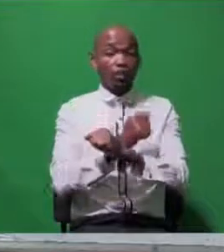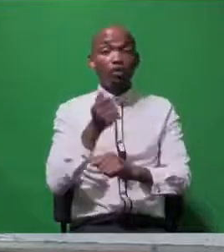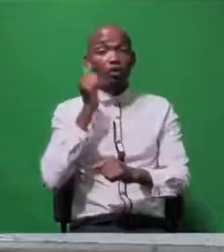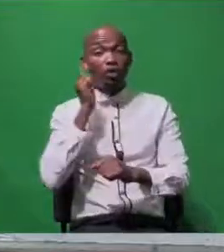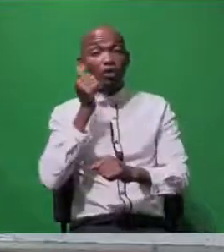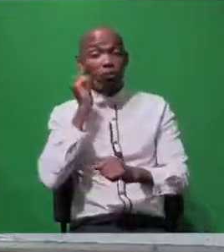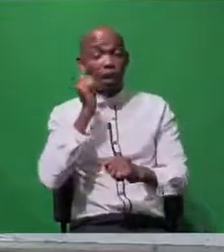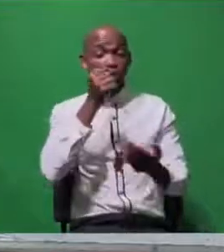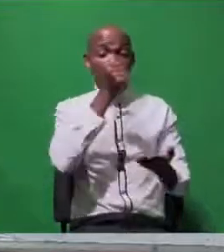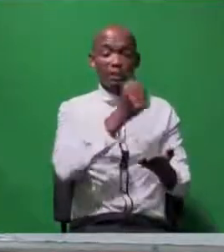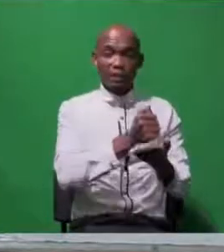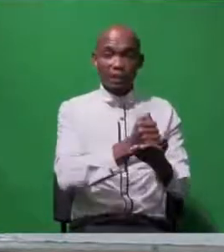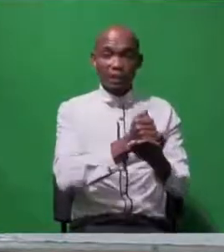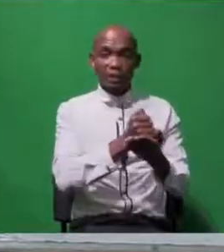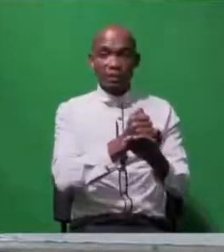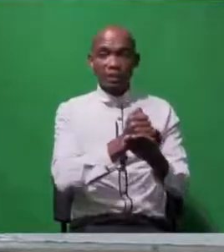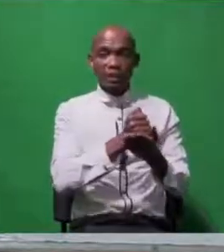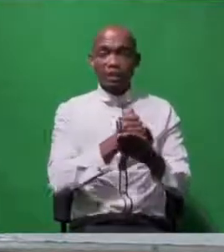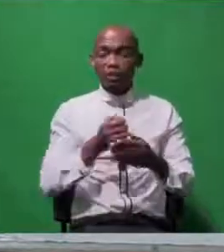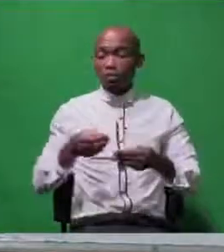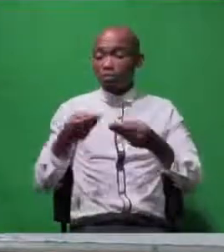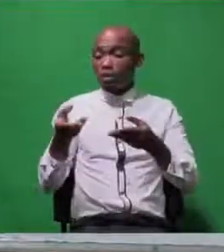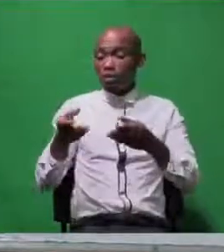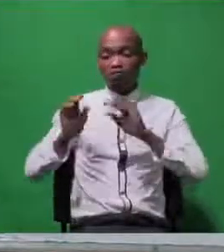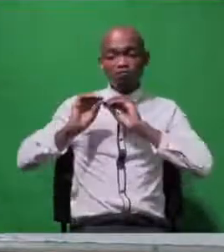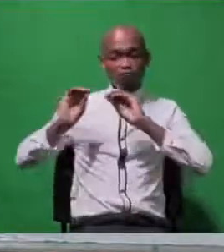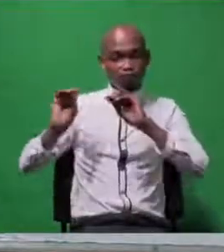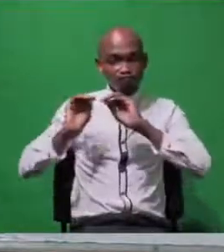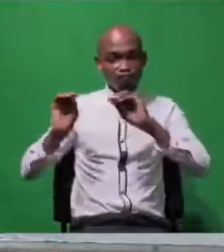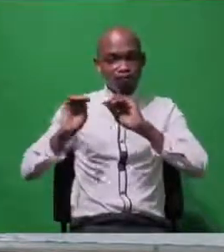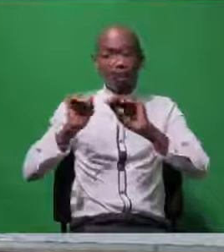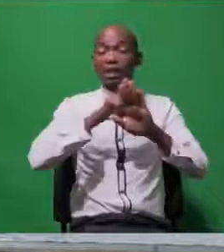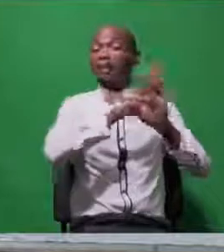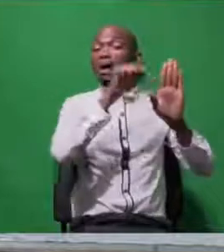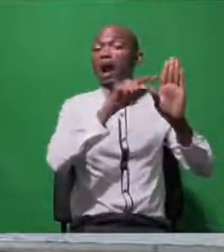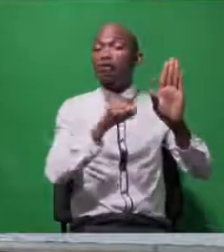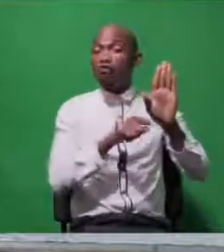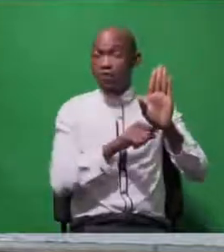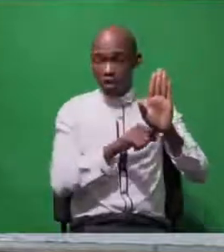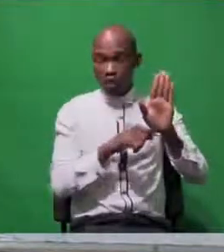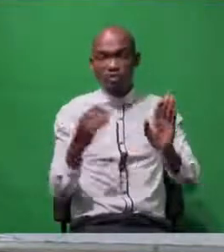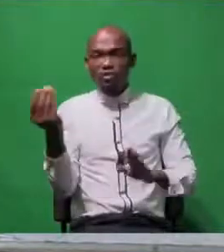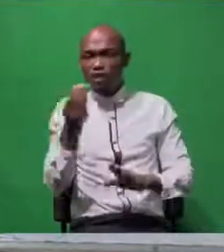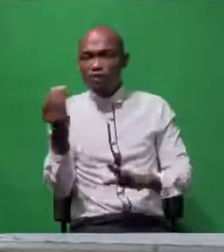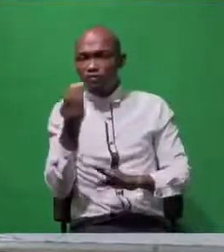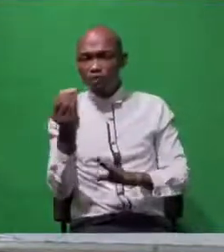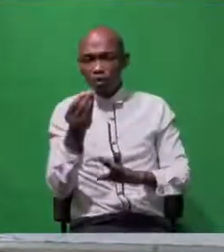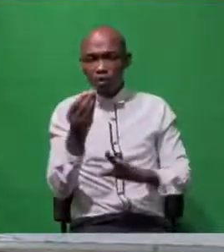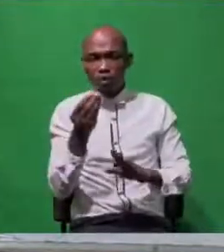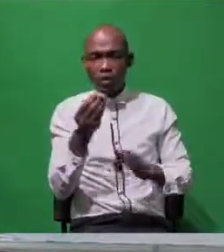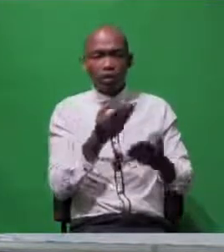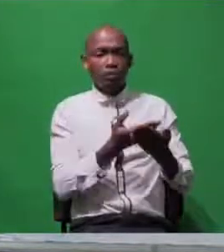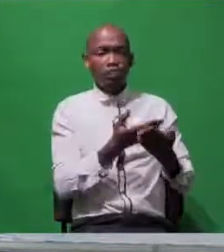whites decided to impart knowledges to the Africans, very few Africans, in order